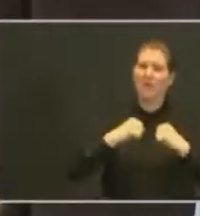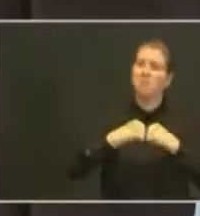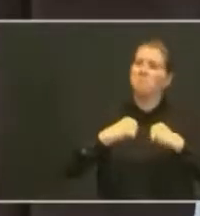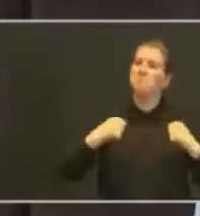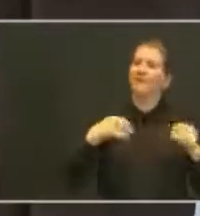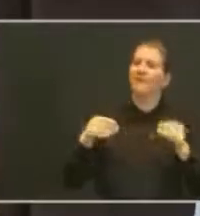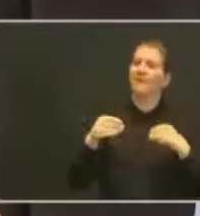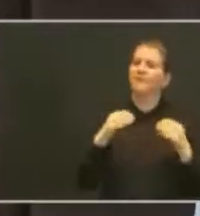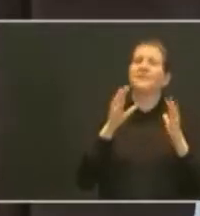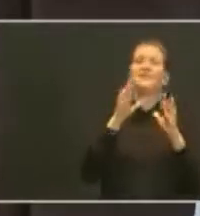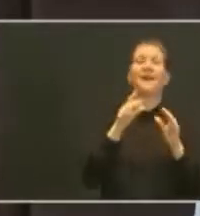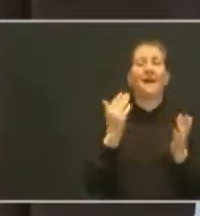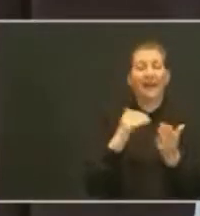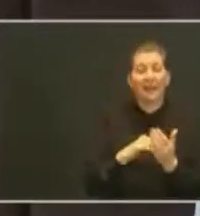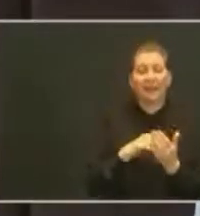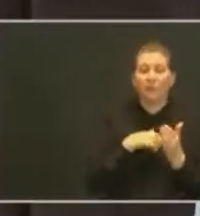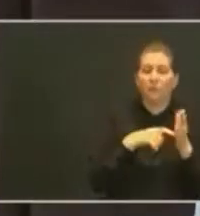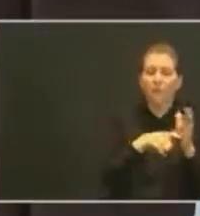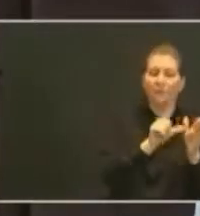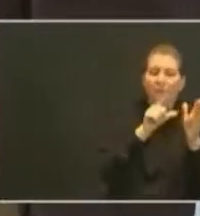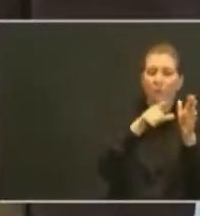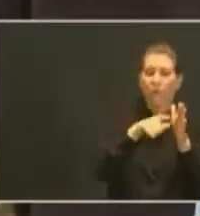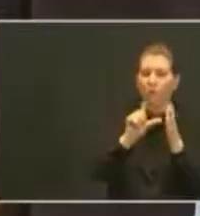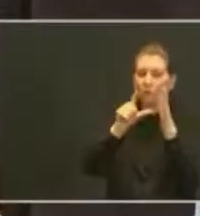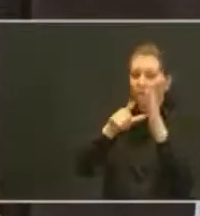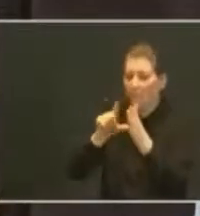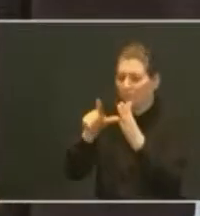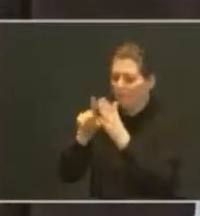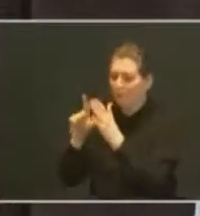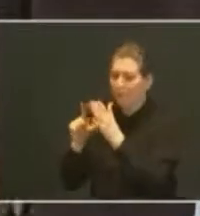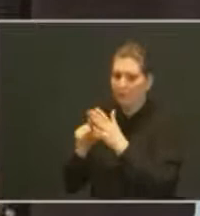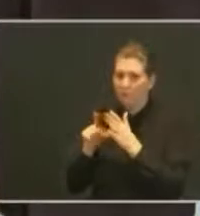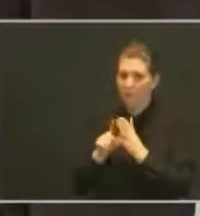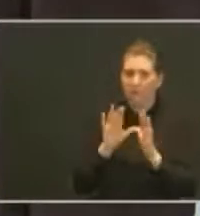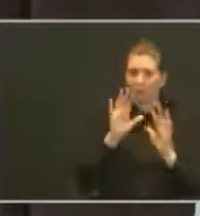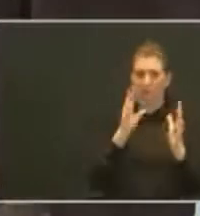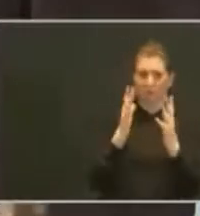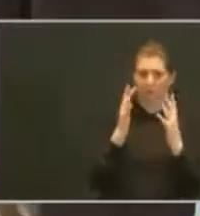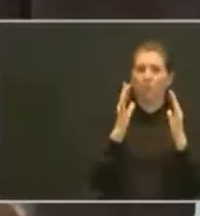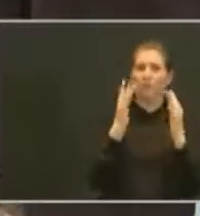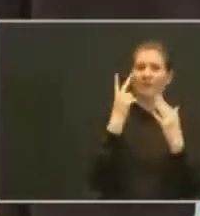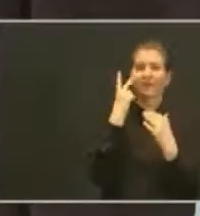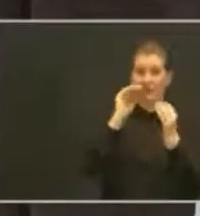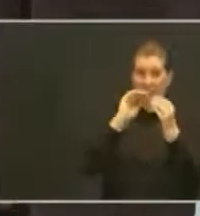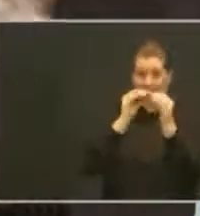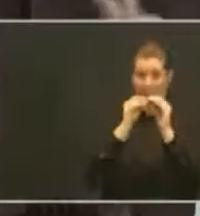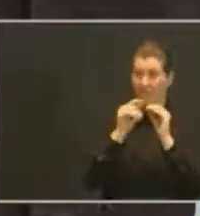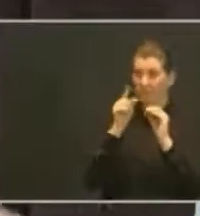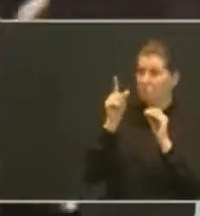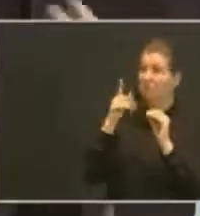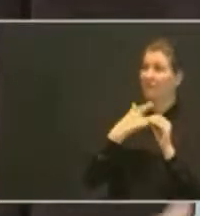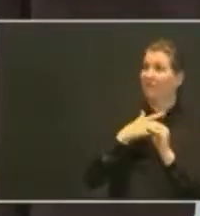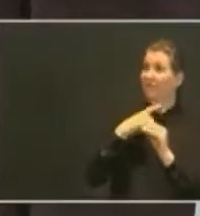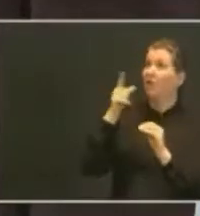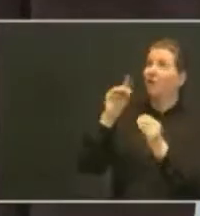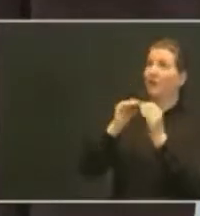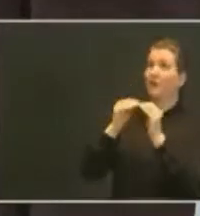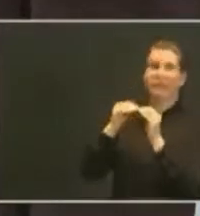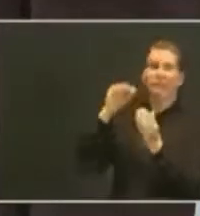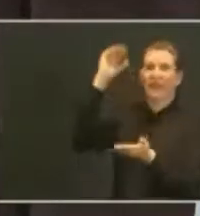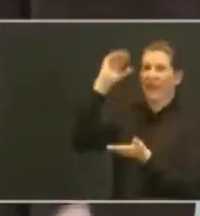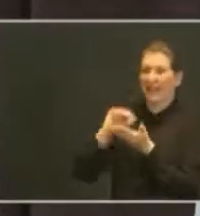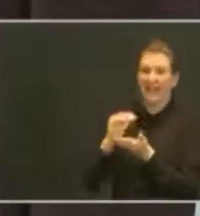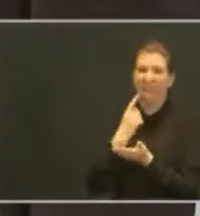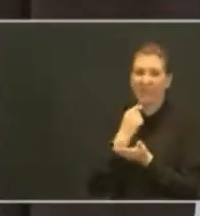that as the public health conditions hopefully remain strong, meaning remain favorable, we can look to those